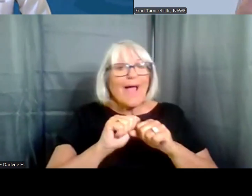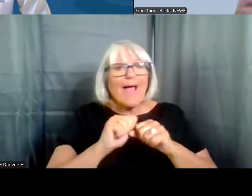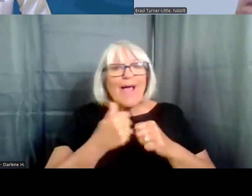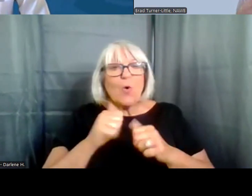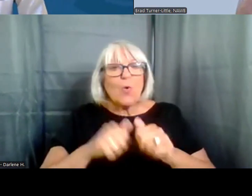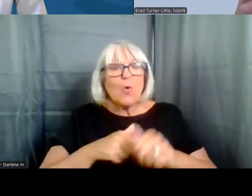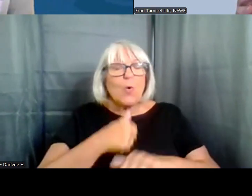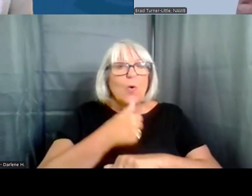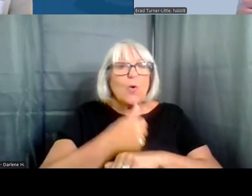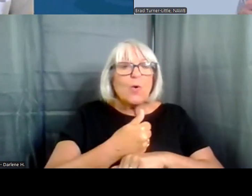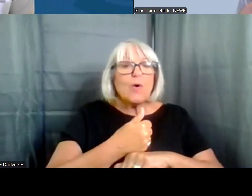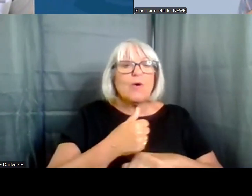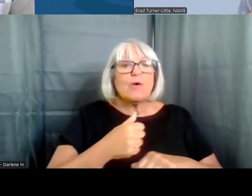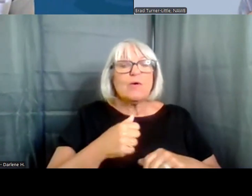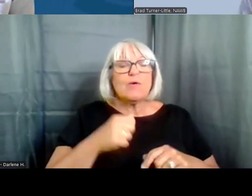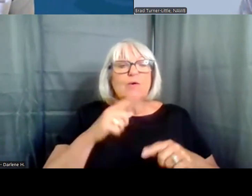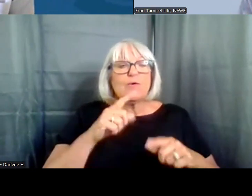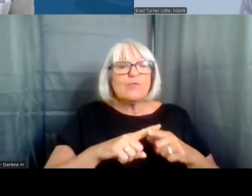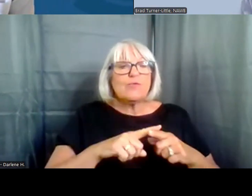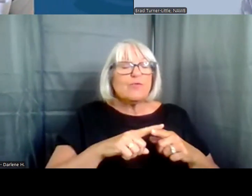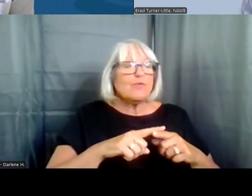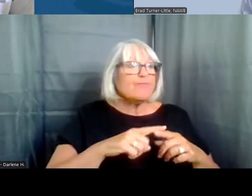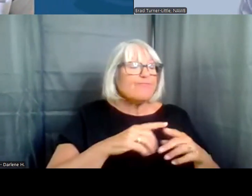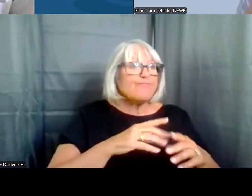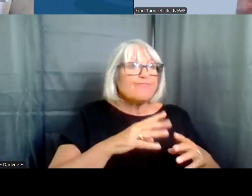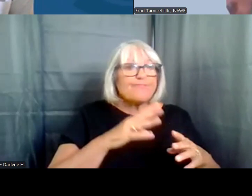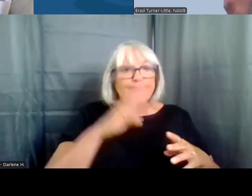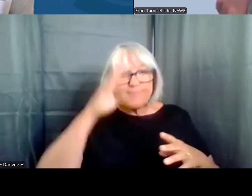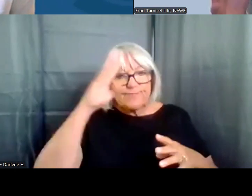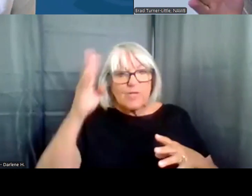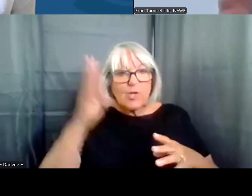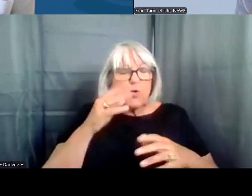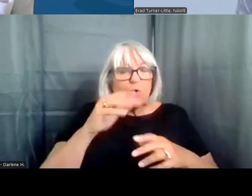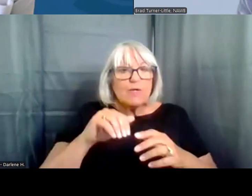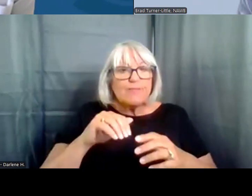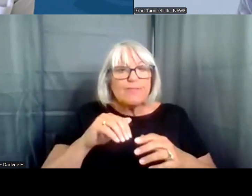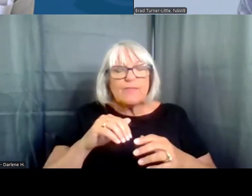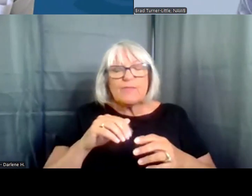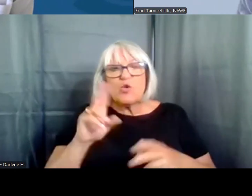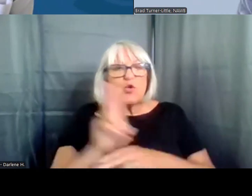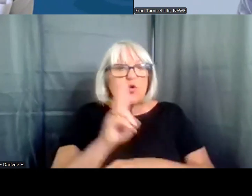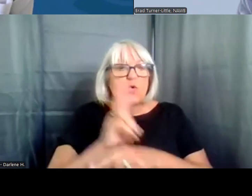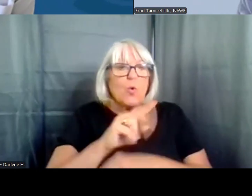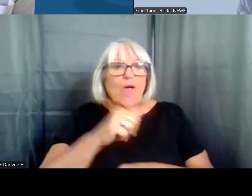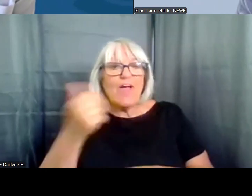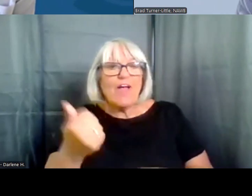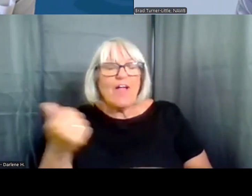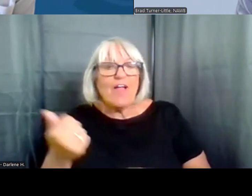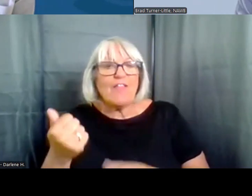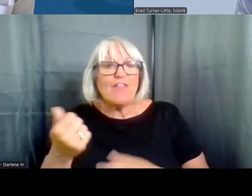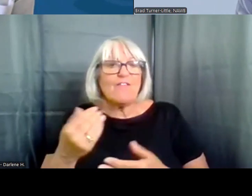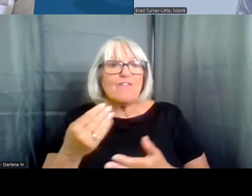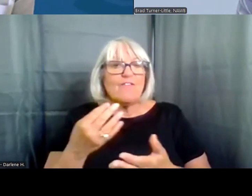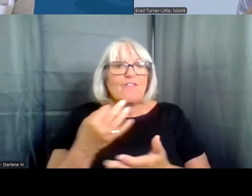to leverage other funds like SNAP, E&T, and connect more